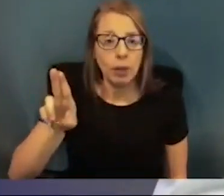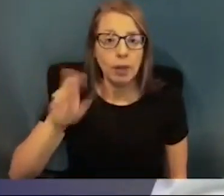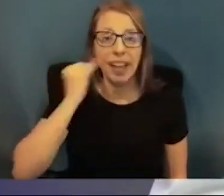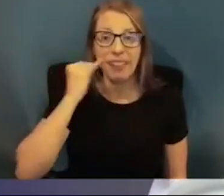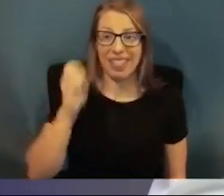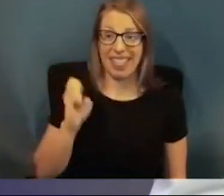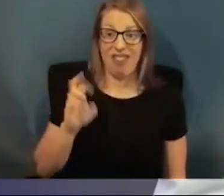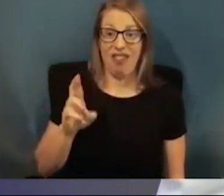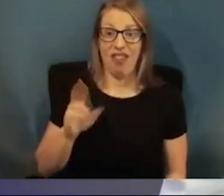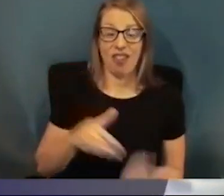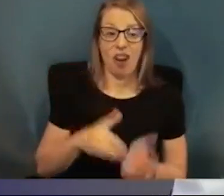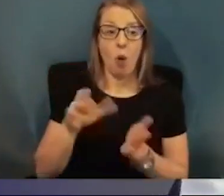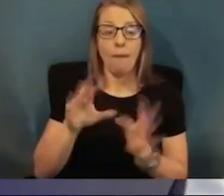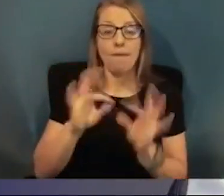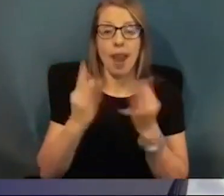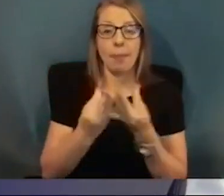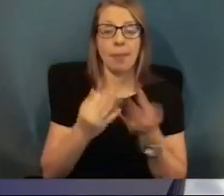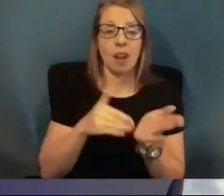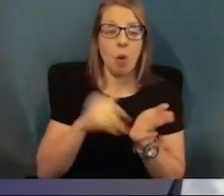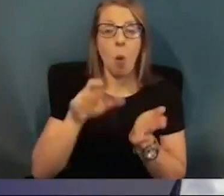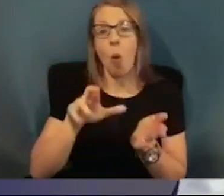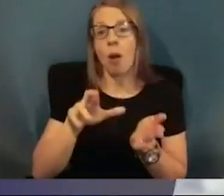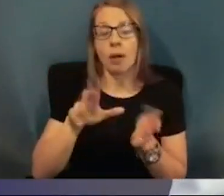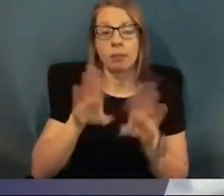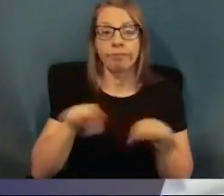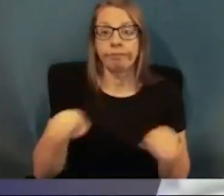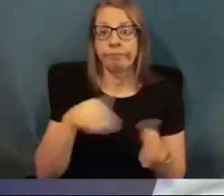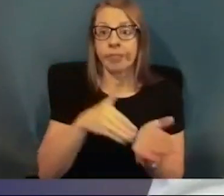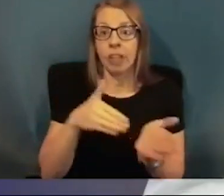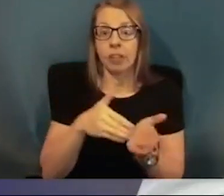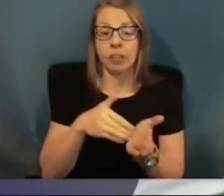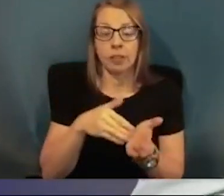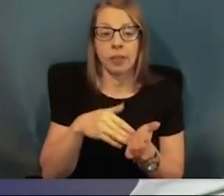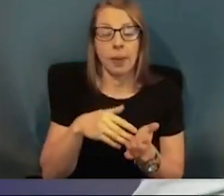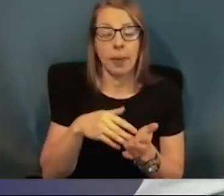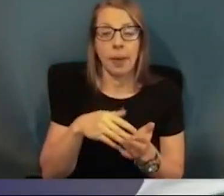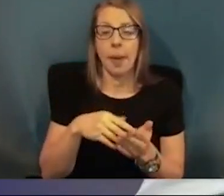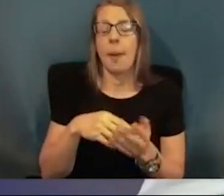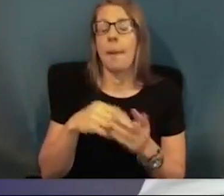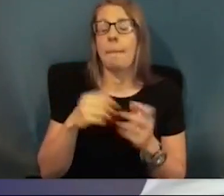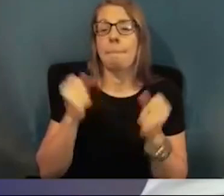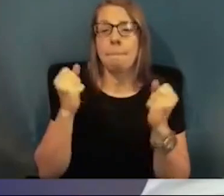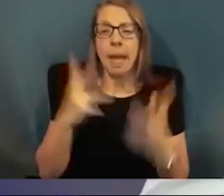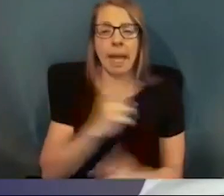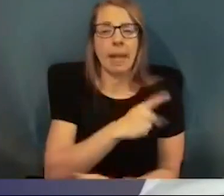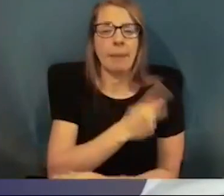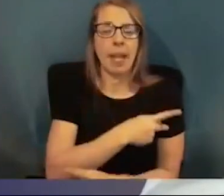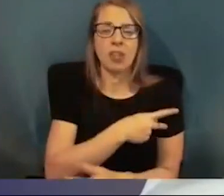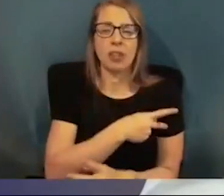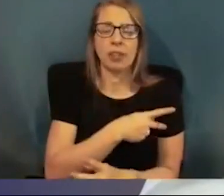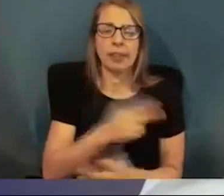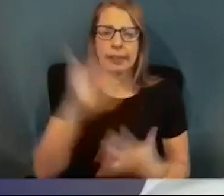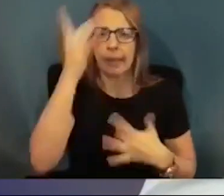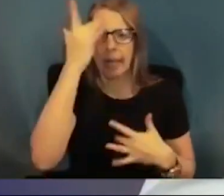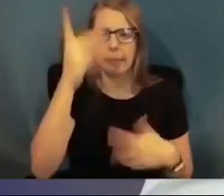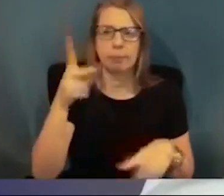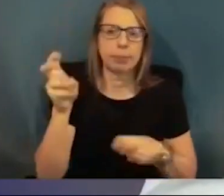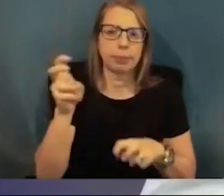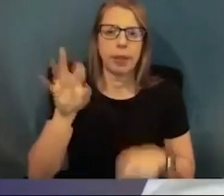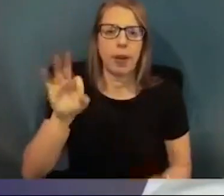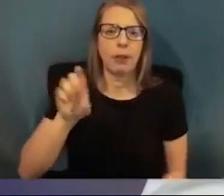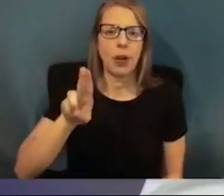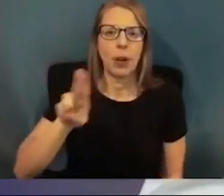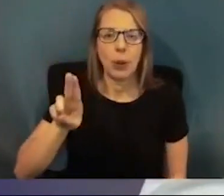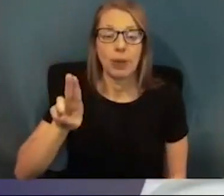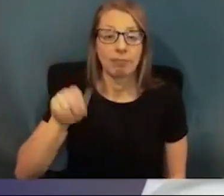or a family doctor or a pediatrician, you're just getting slammed with patients who have influenza or the flu. And this